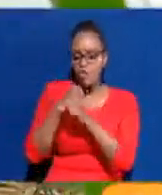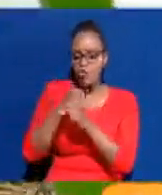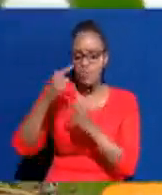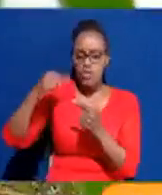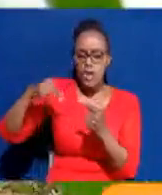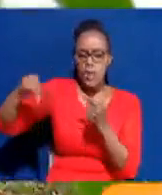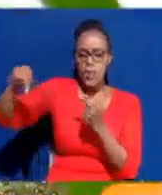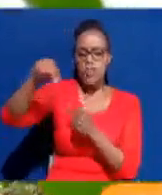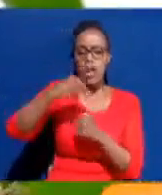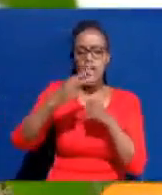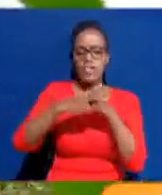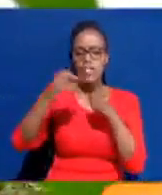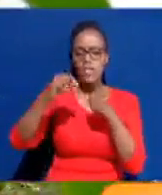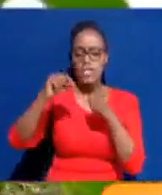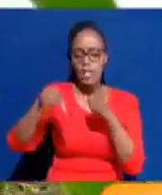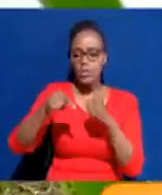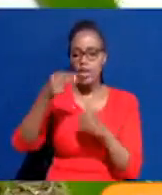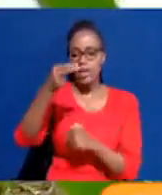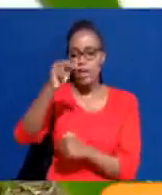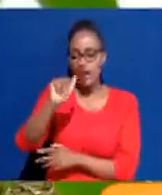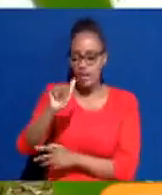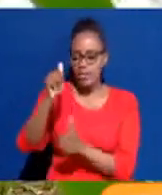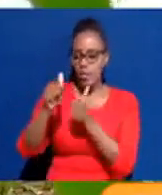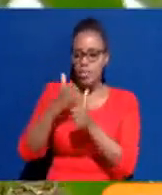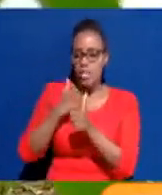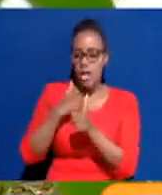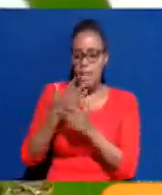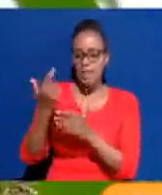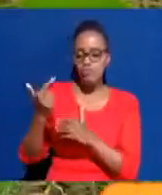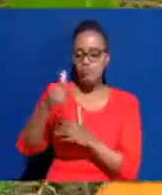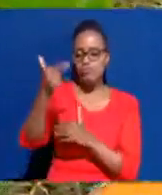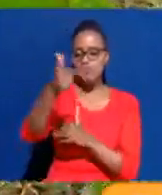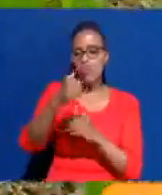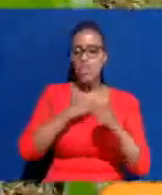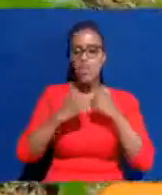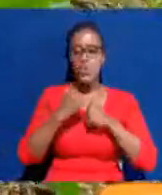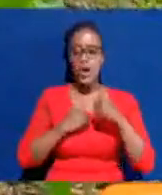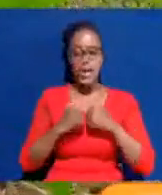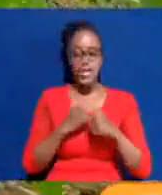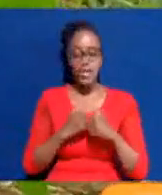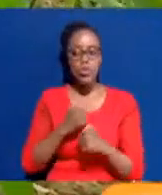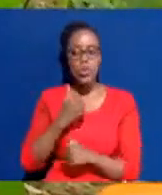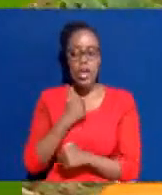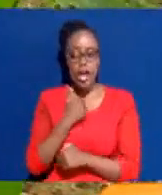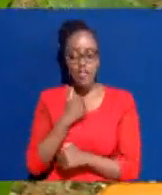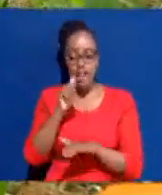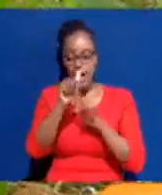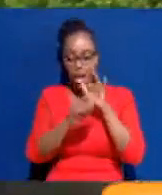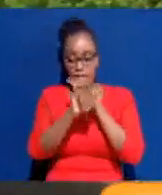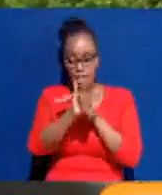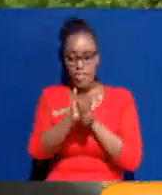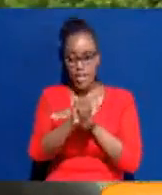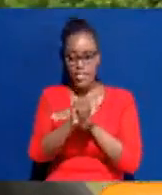got 70,000 hectares irrigated in Rwanda. And we, under the plans